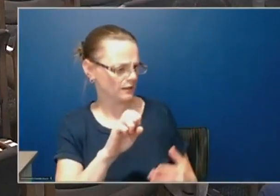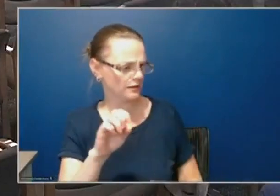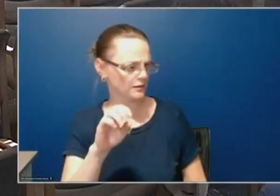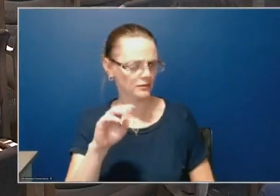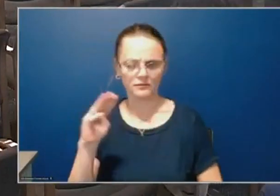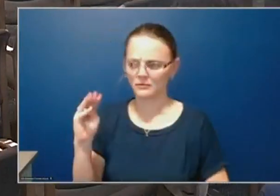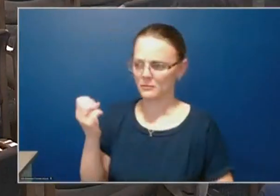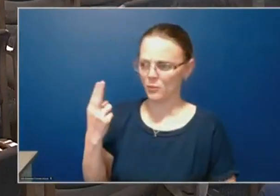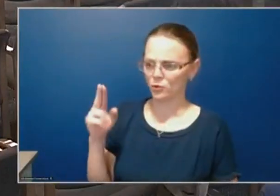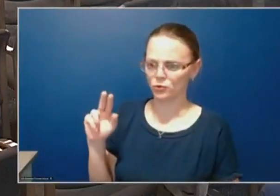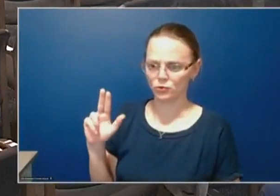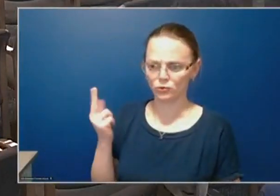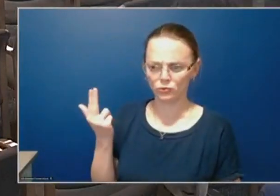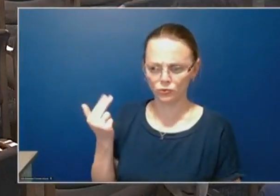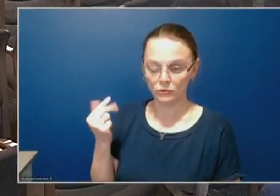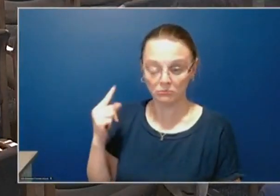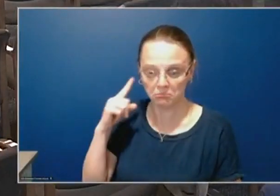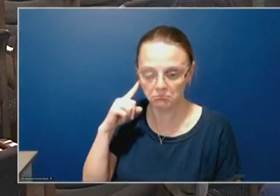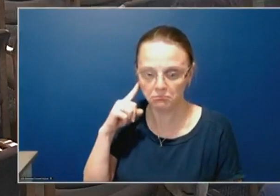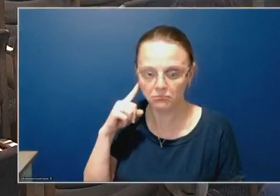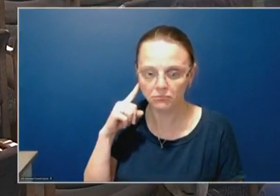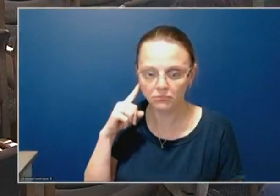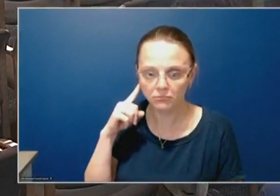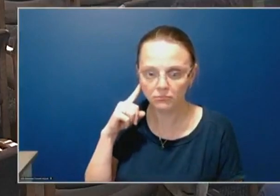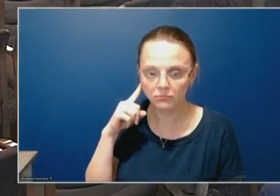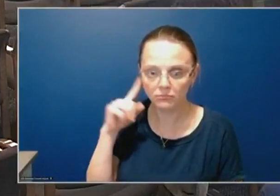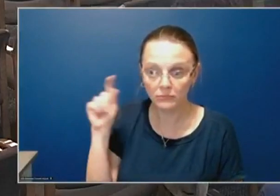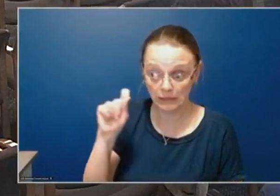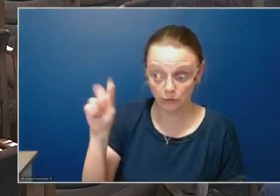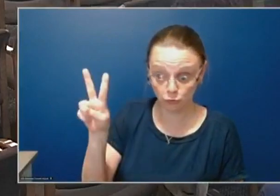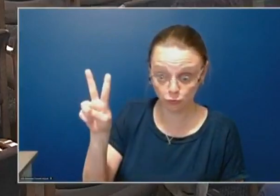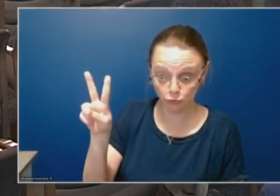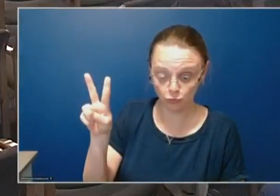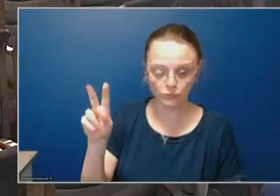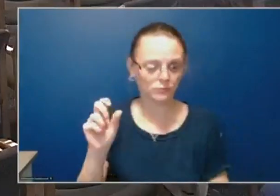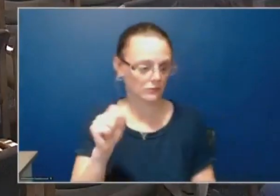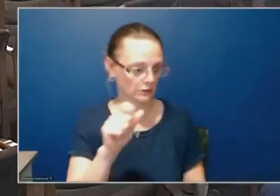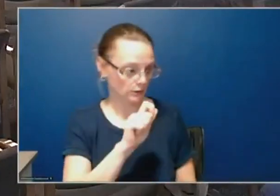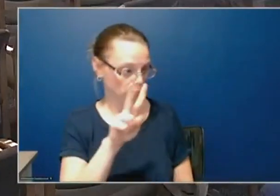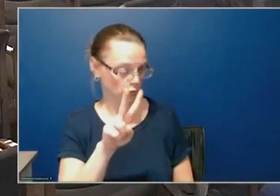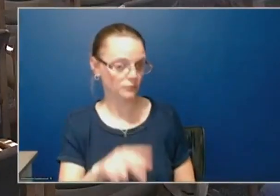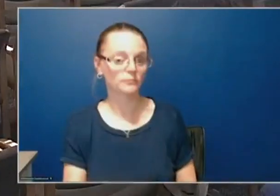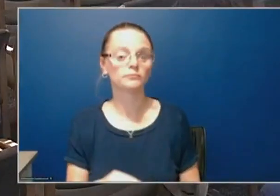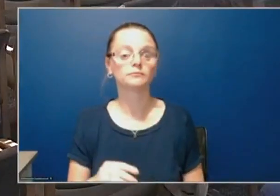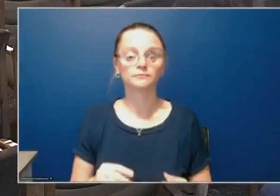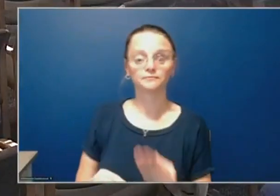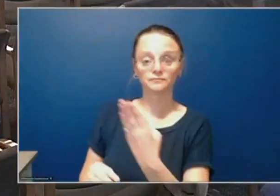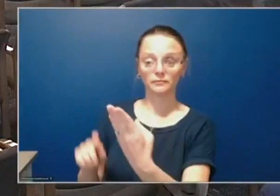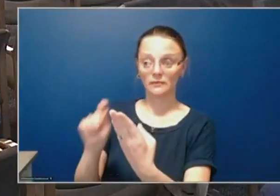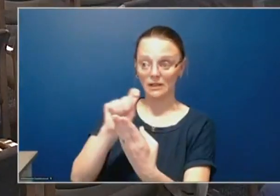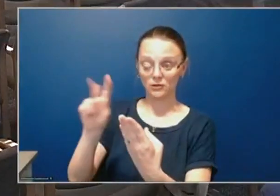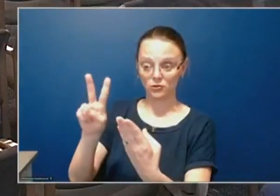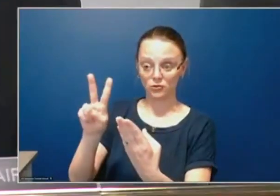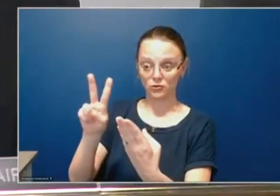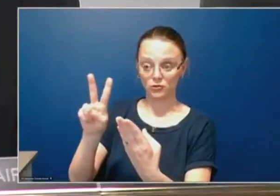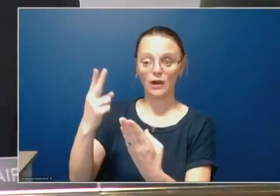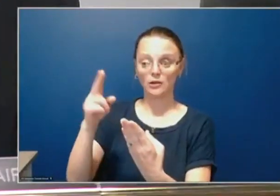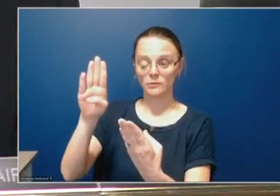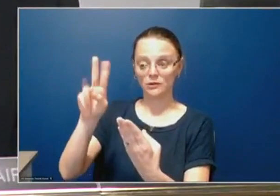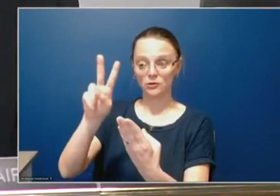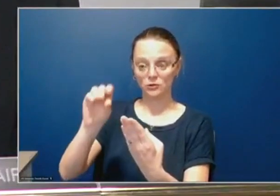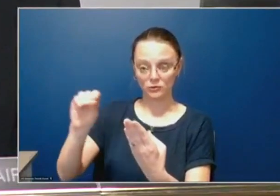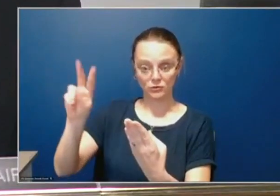2023. Is the -2? -2. Representative Javadi moves the -2 to House Bill 2002